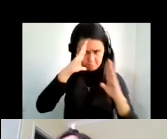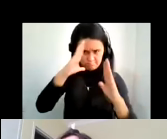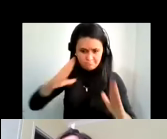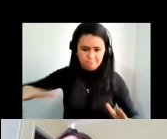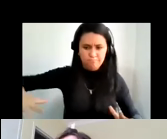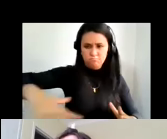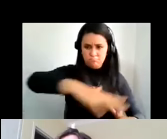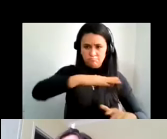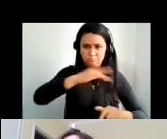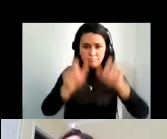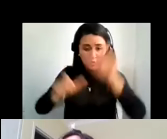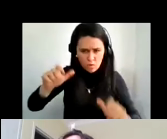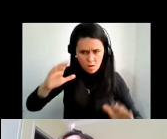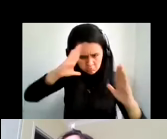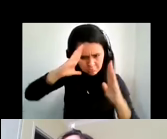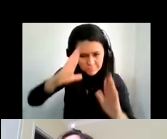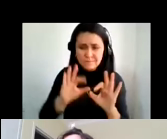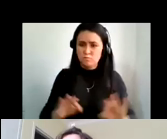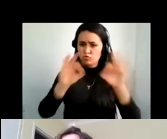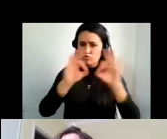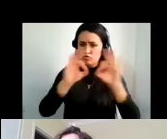that patients are